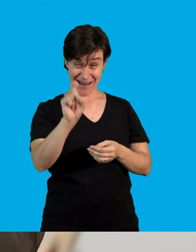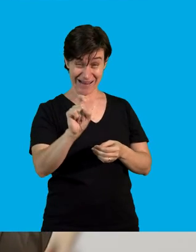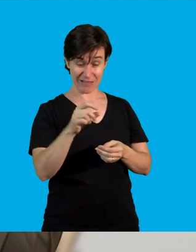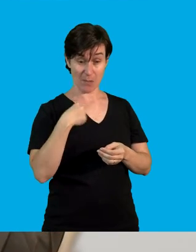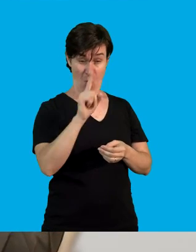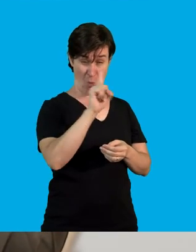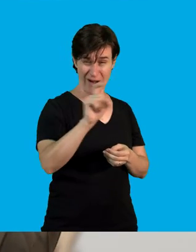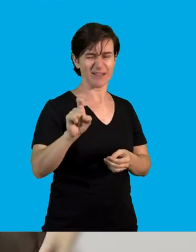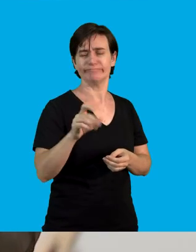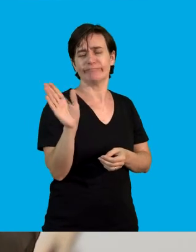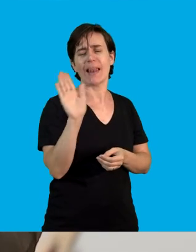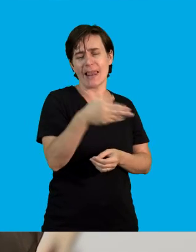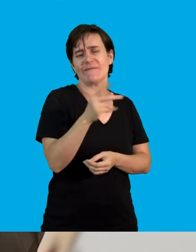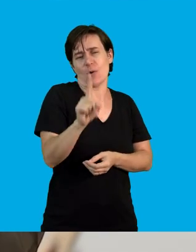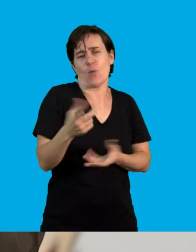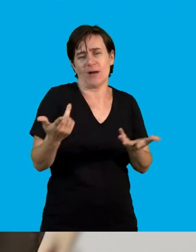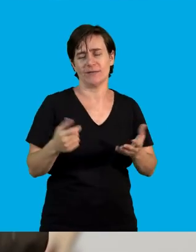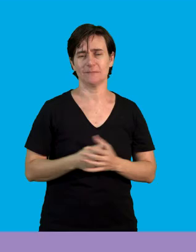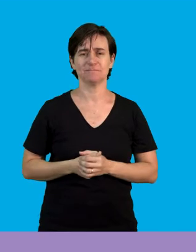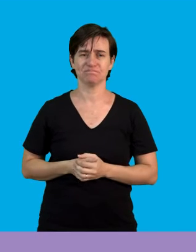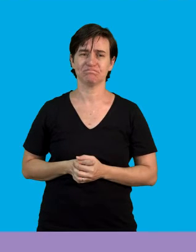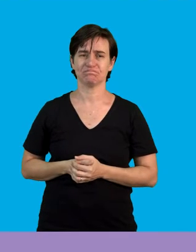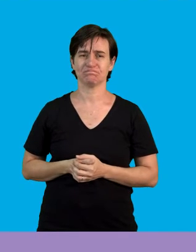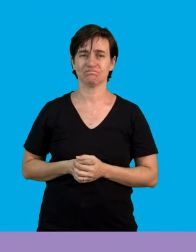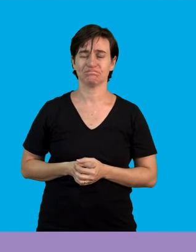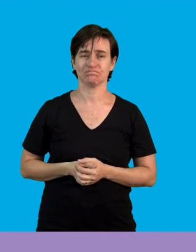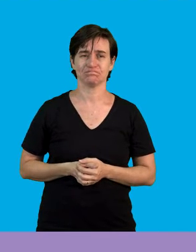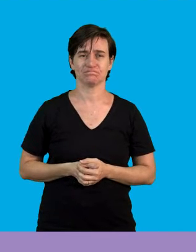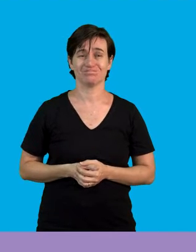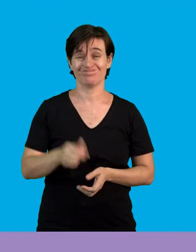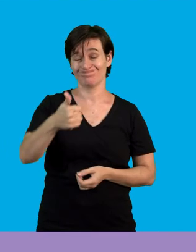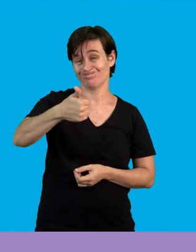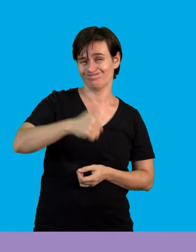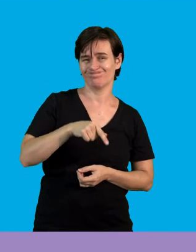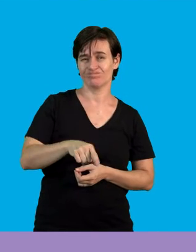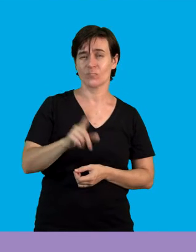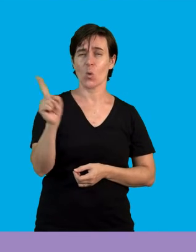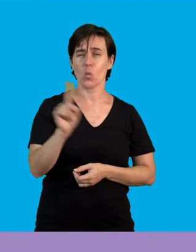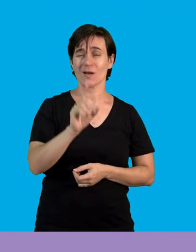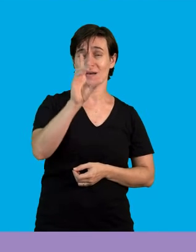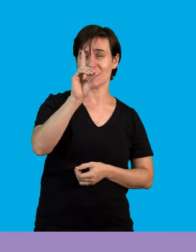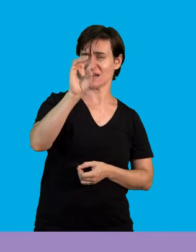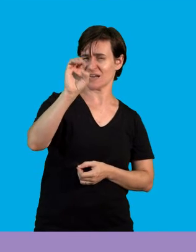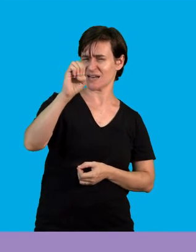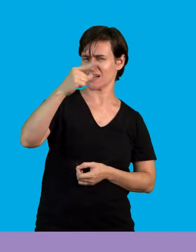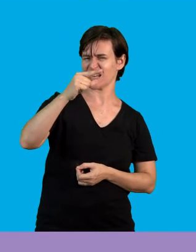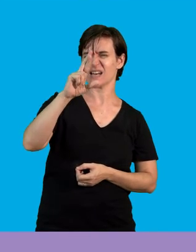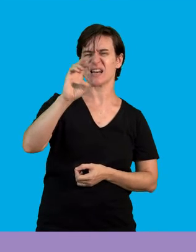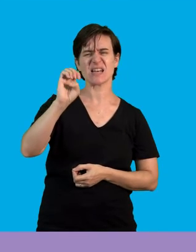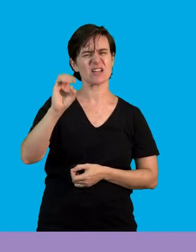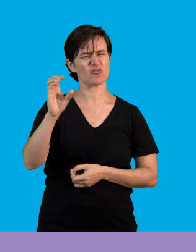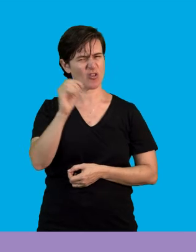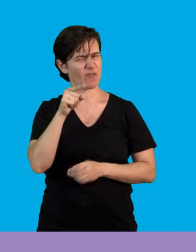mention it. Even in maths, we do the same. Look at the next one. It says, what is the degree of this